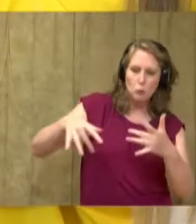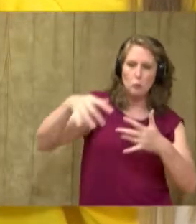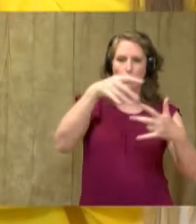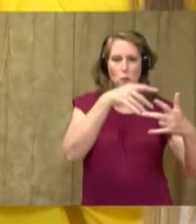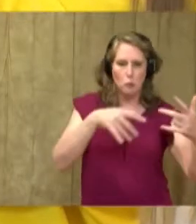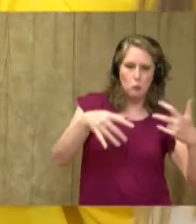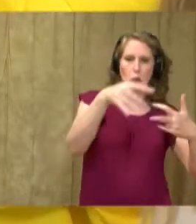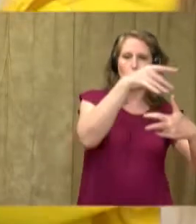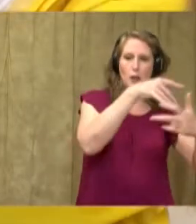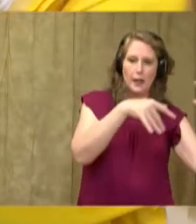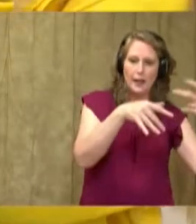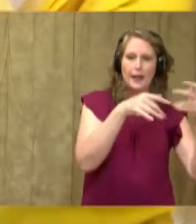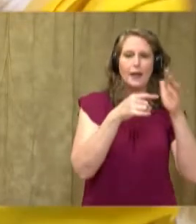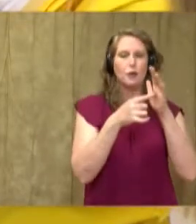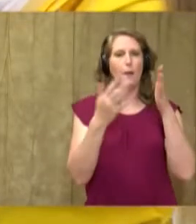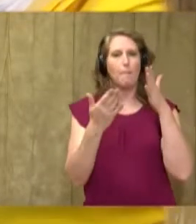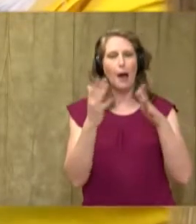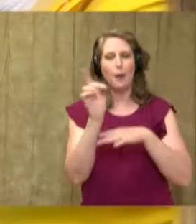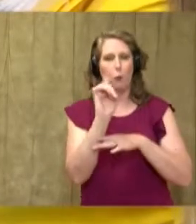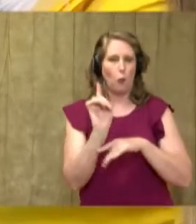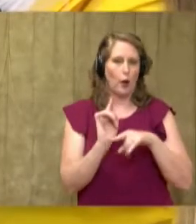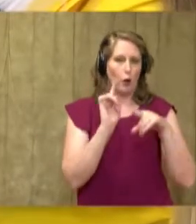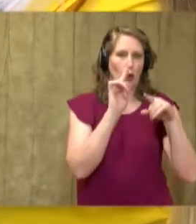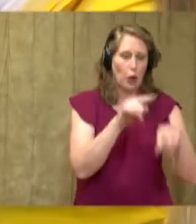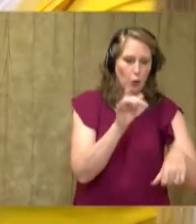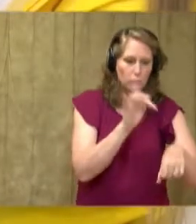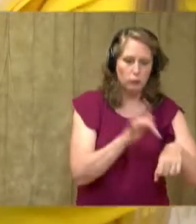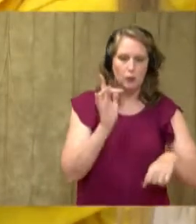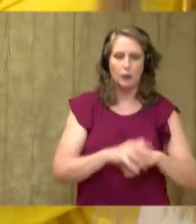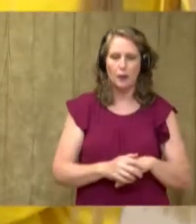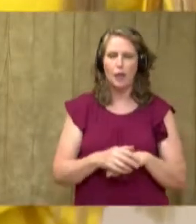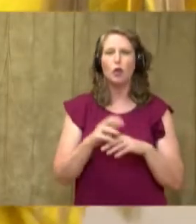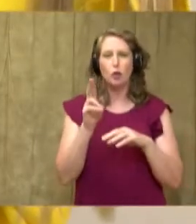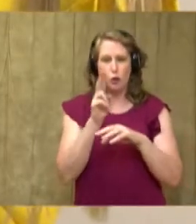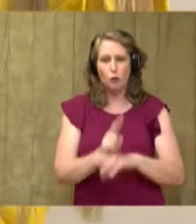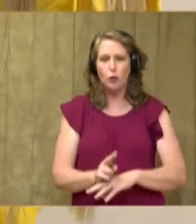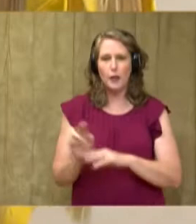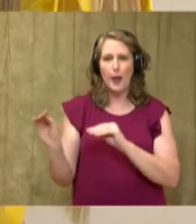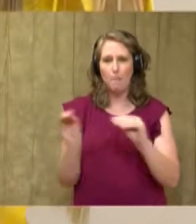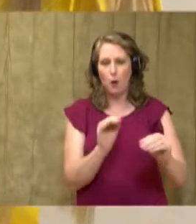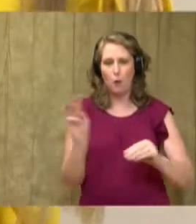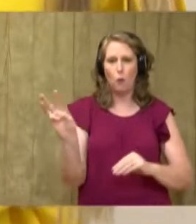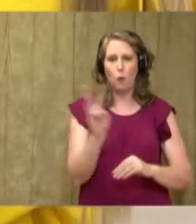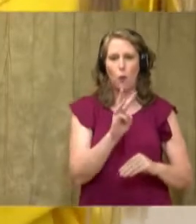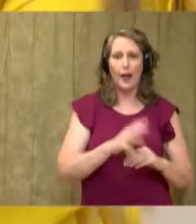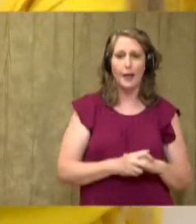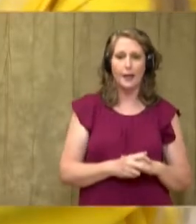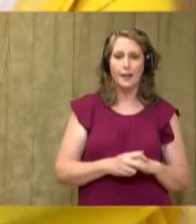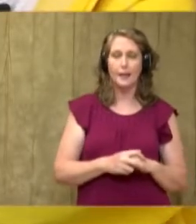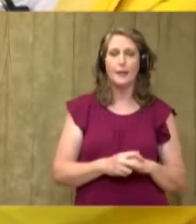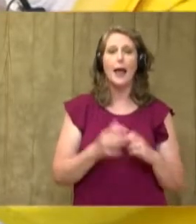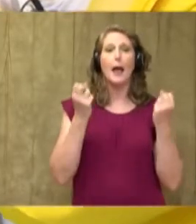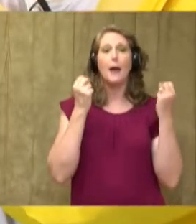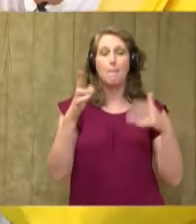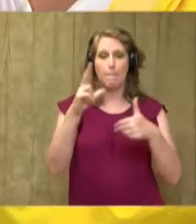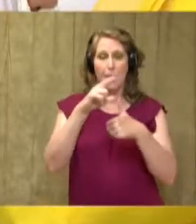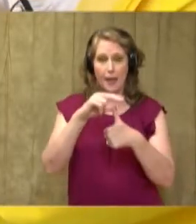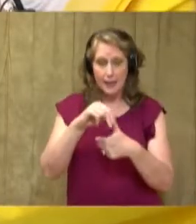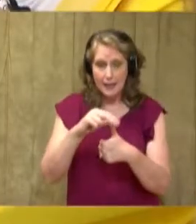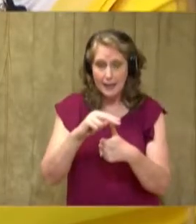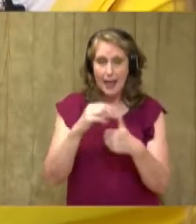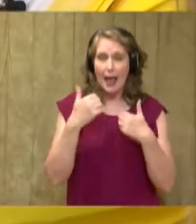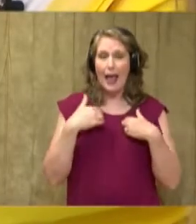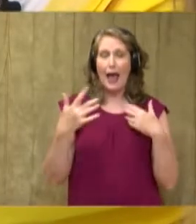showing us where it might head. They normally travel westward. Many hurricanes have